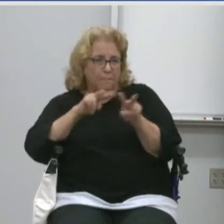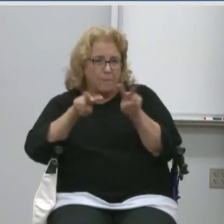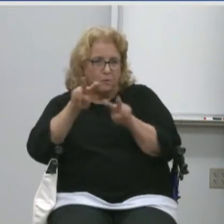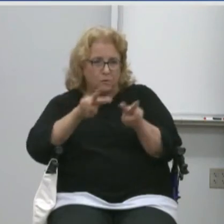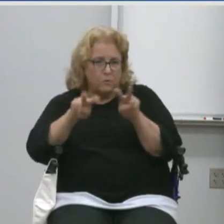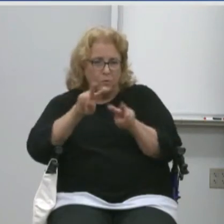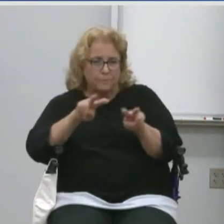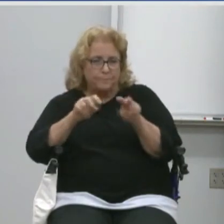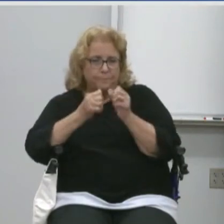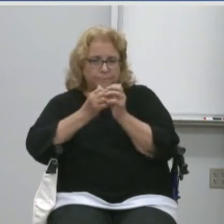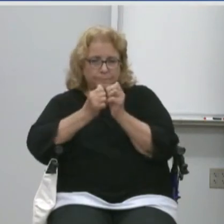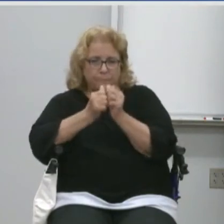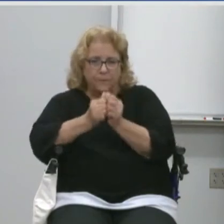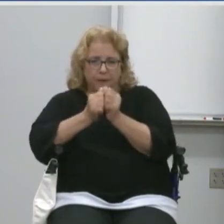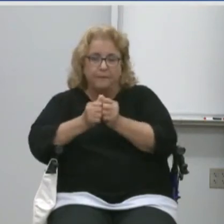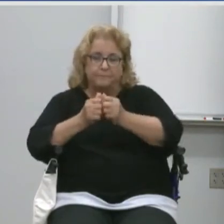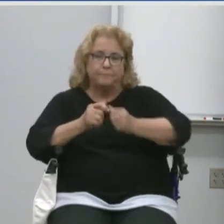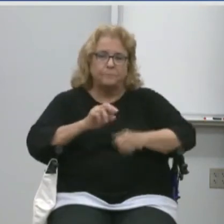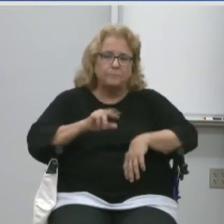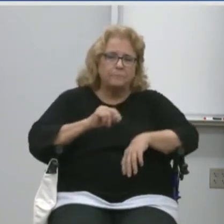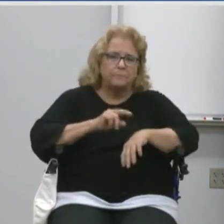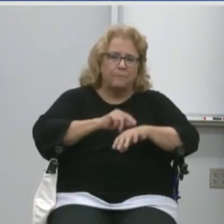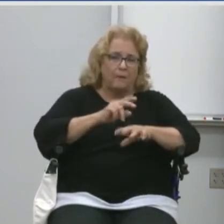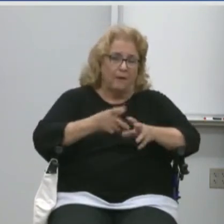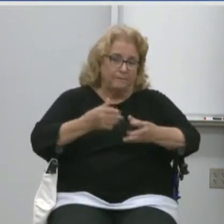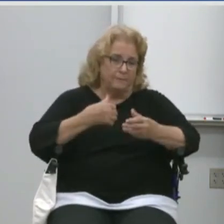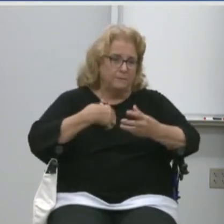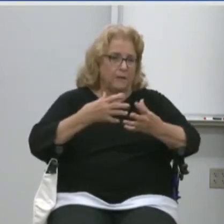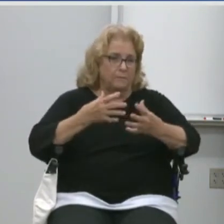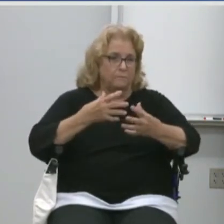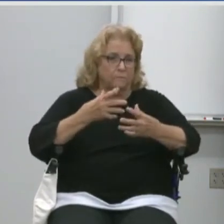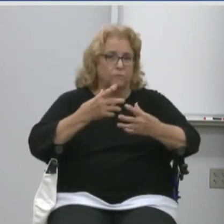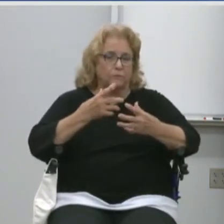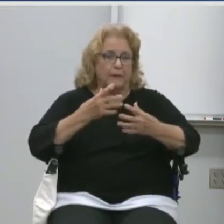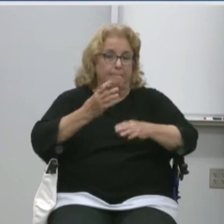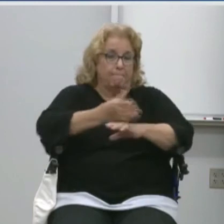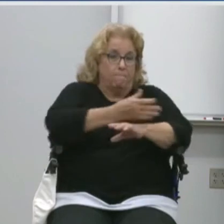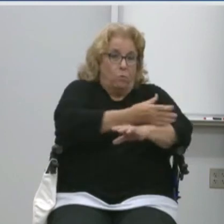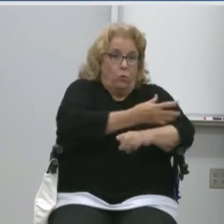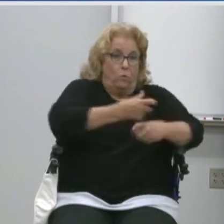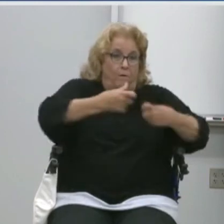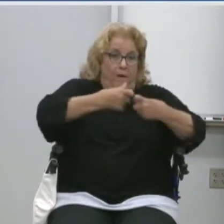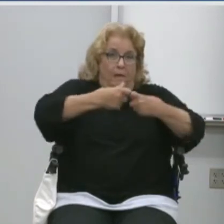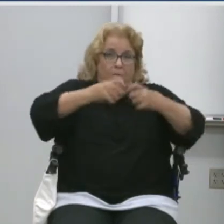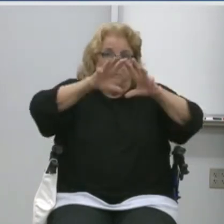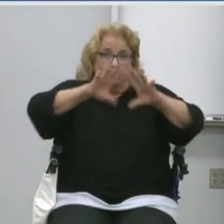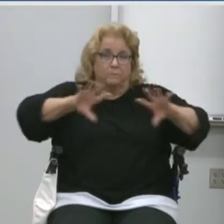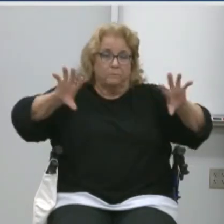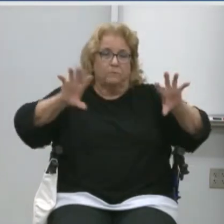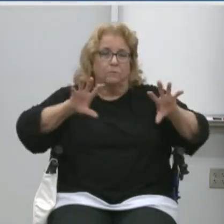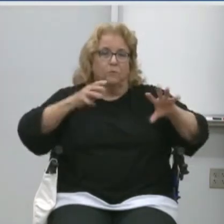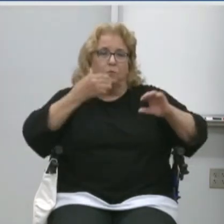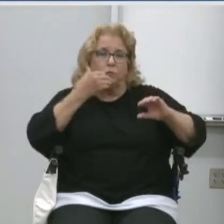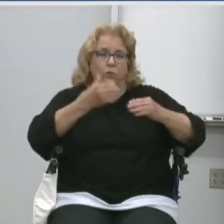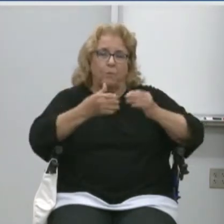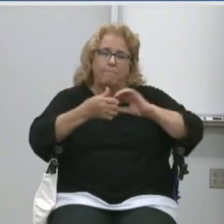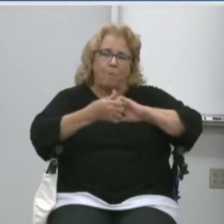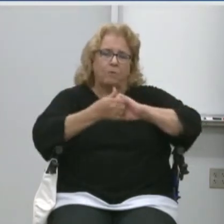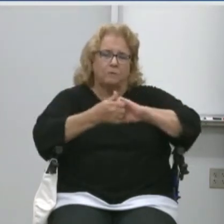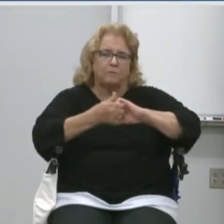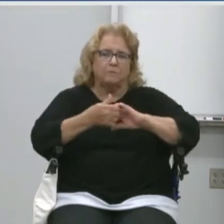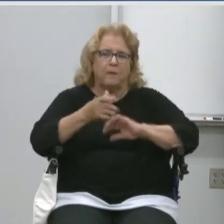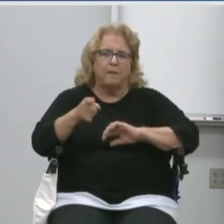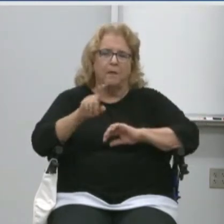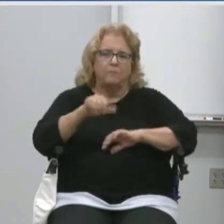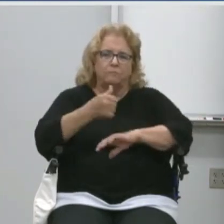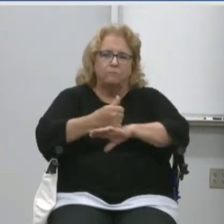together. Of course, they've both done quite a bit of upgrades to the grid, and they're good partners. And so they're staged